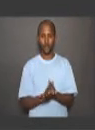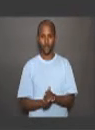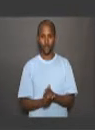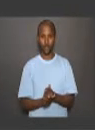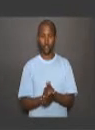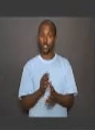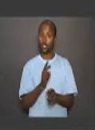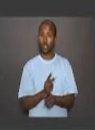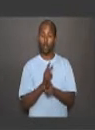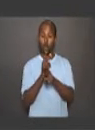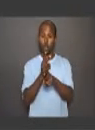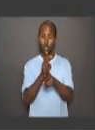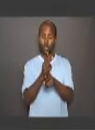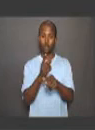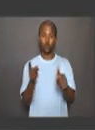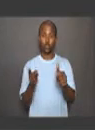200,000 birr.